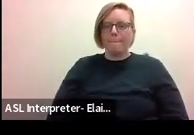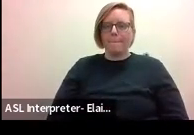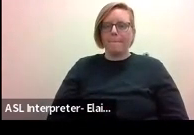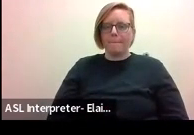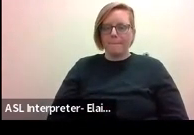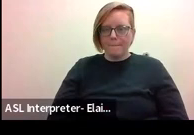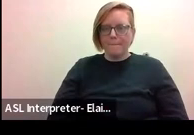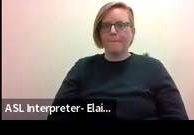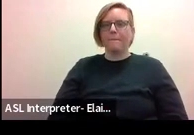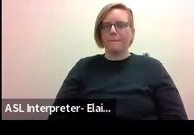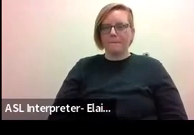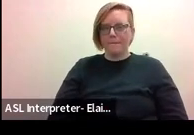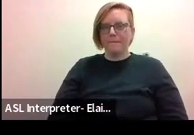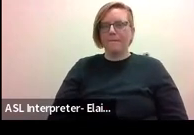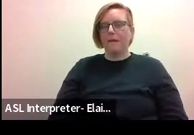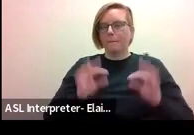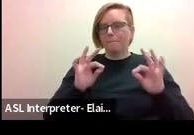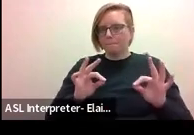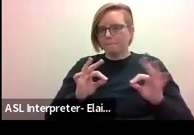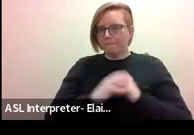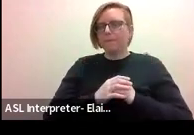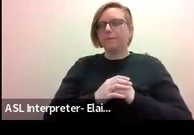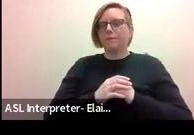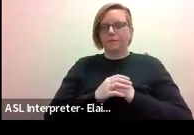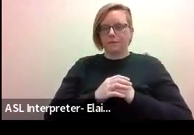All right.